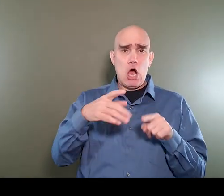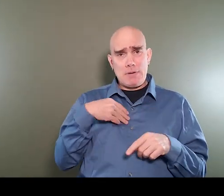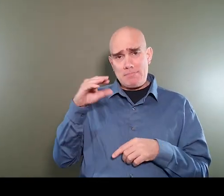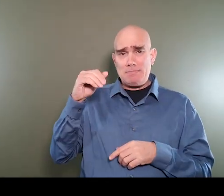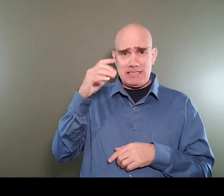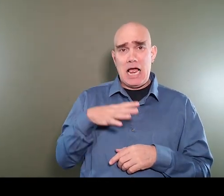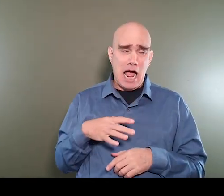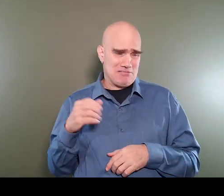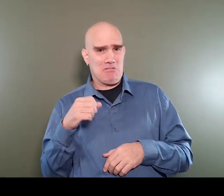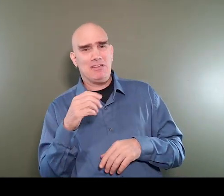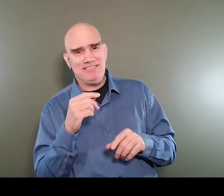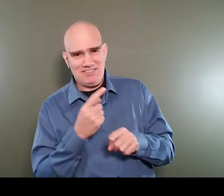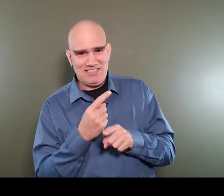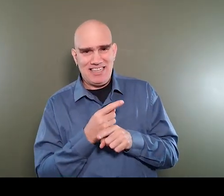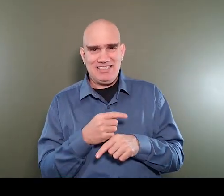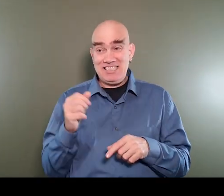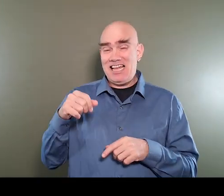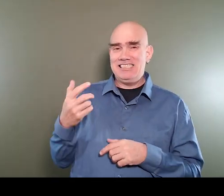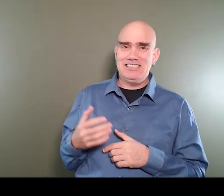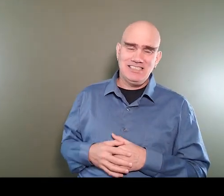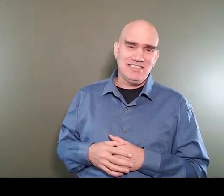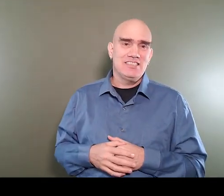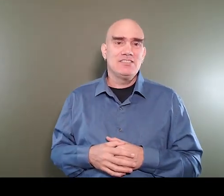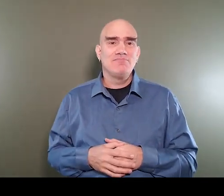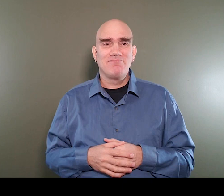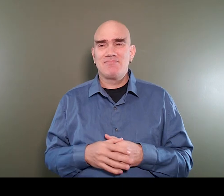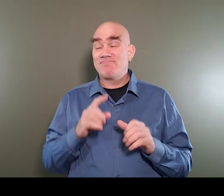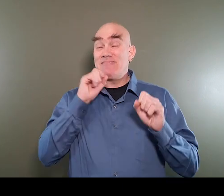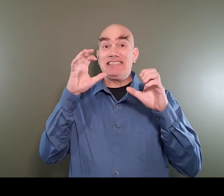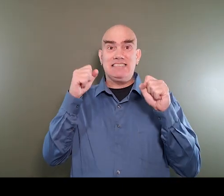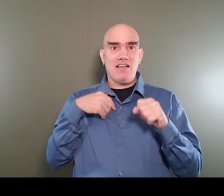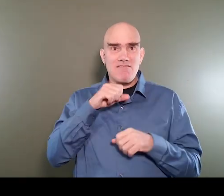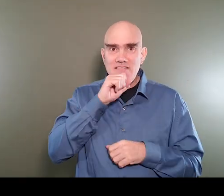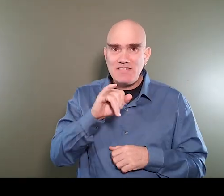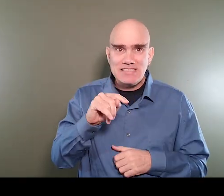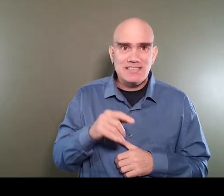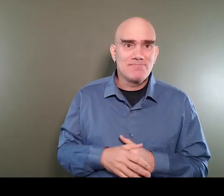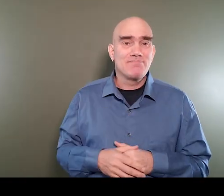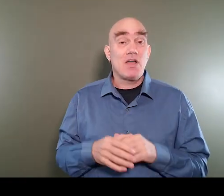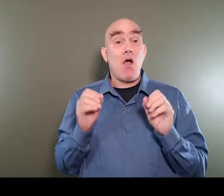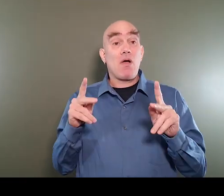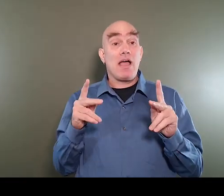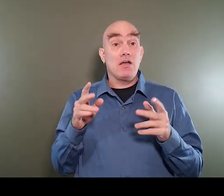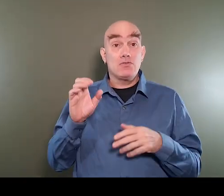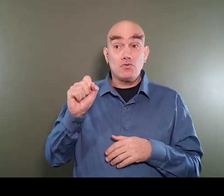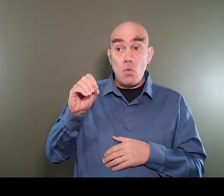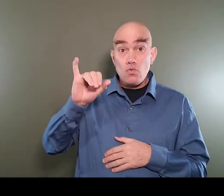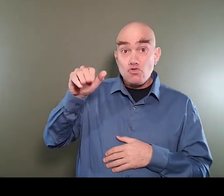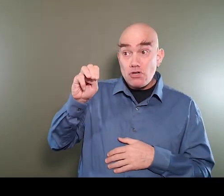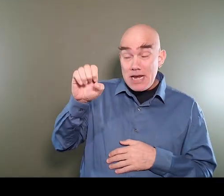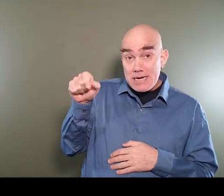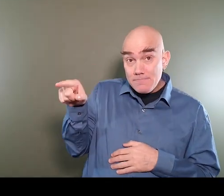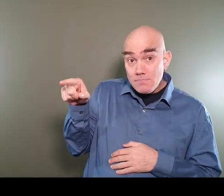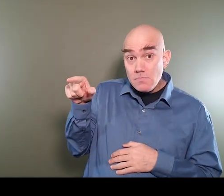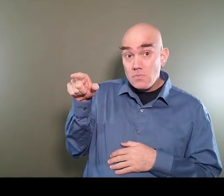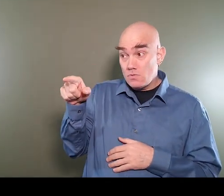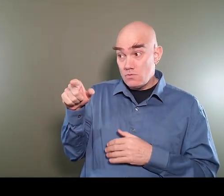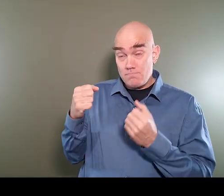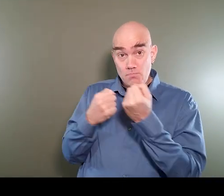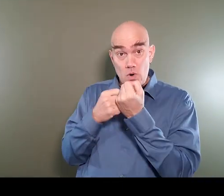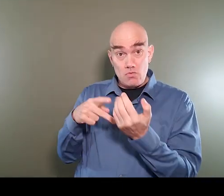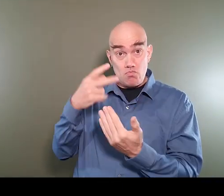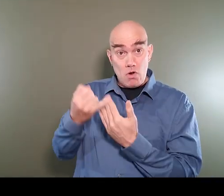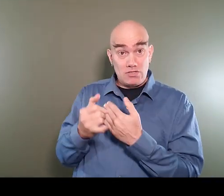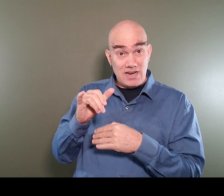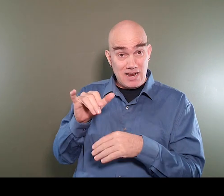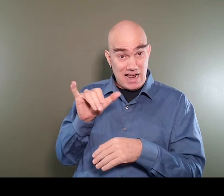call my puppet guy. Yeah. Amazing. I love it so much. Okay, so James,